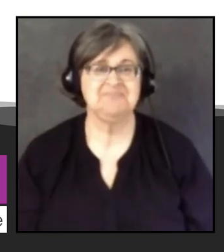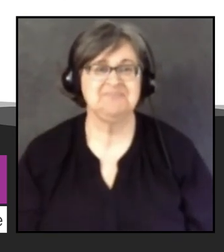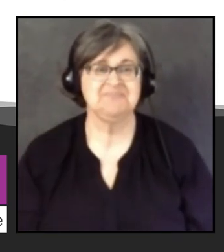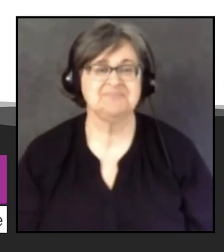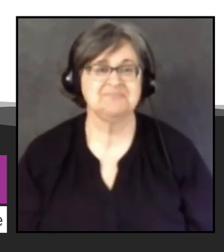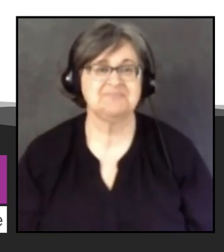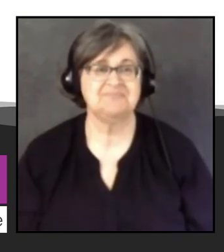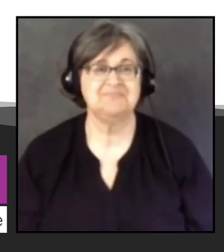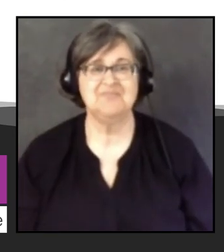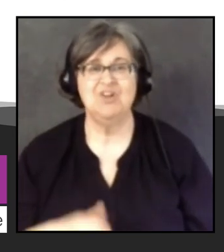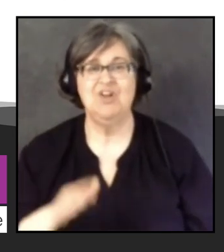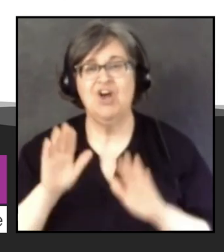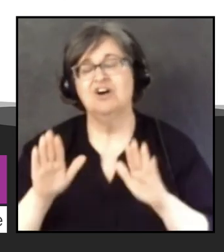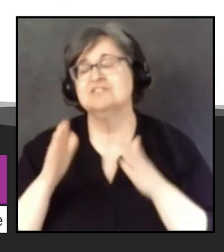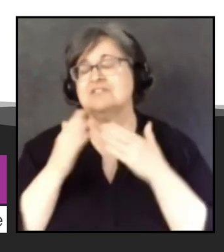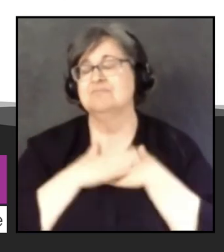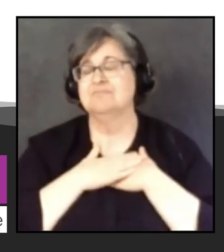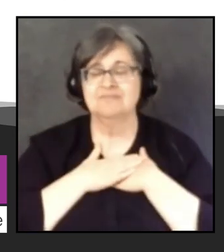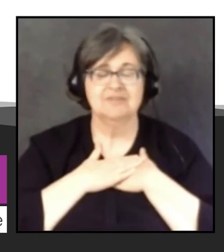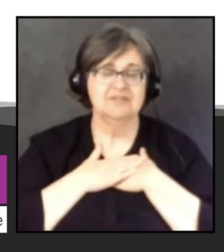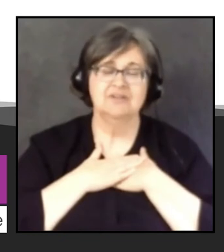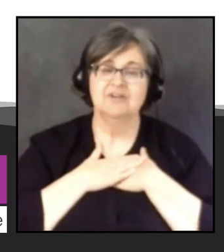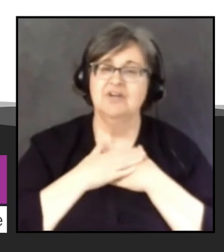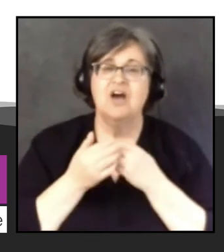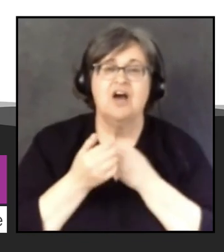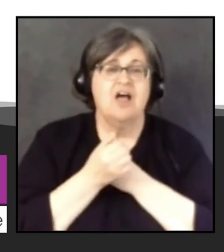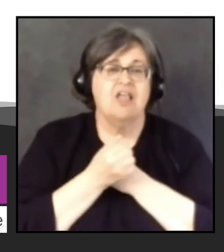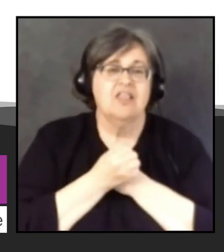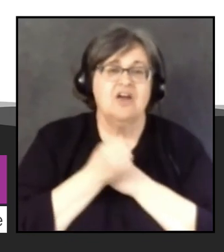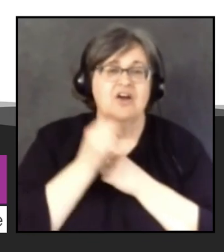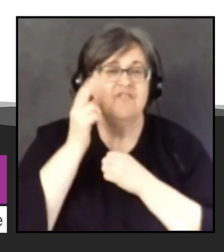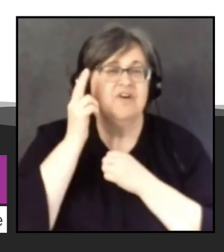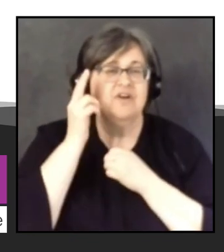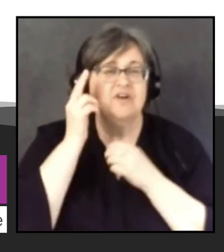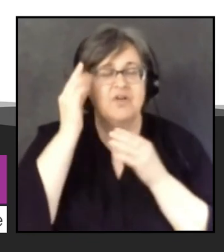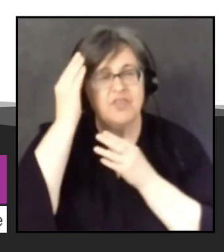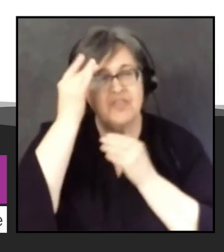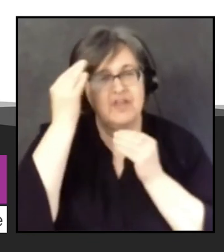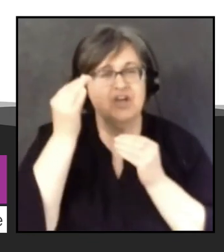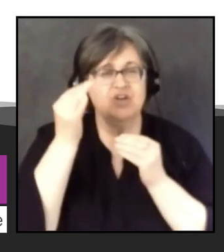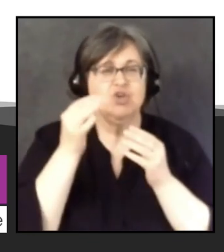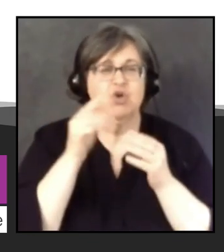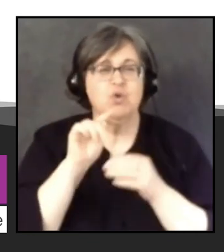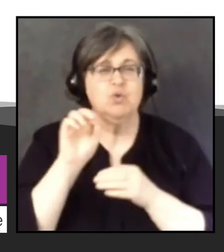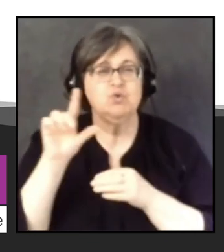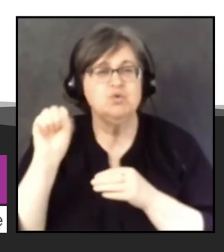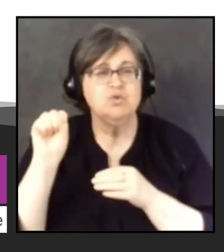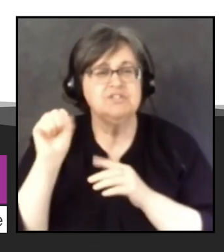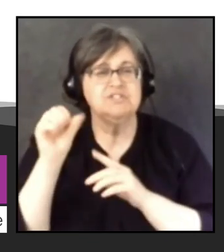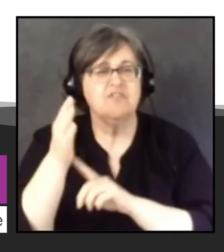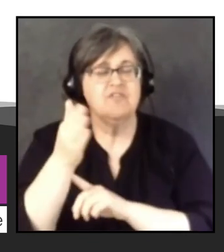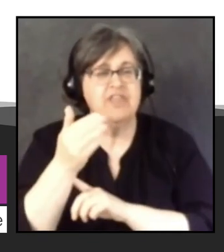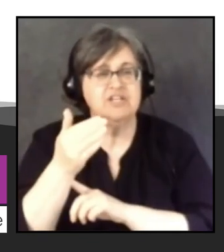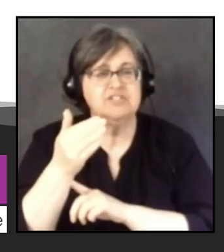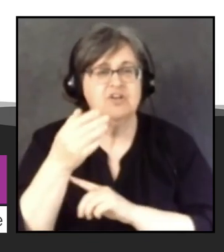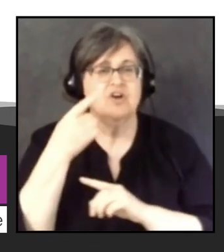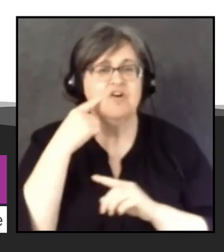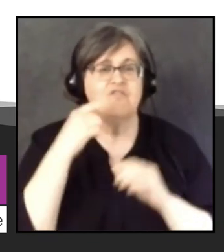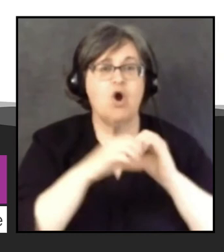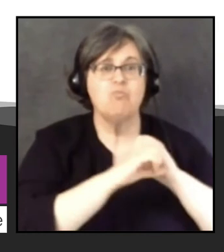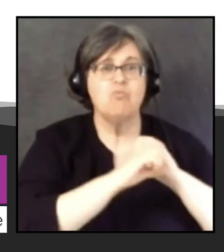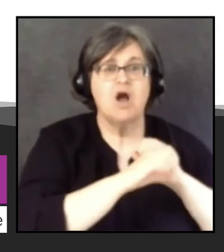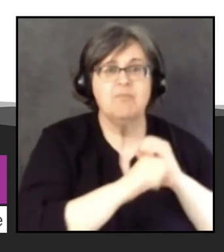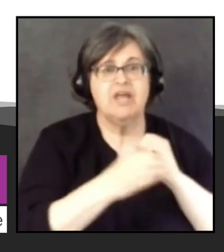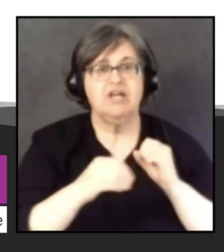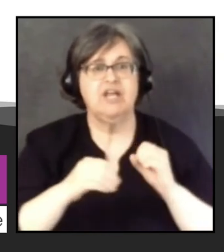Wow, that was awesome. I love thinking about these tools, flags, these tools for, you know, both propaganda and pride